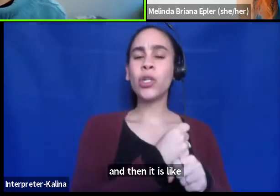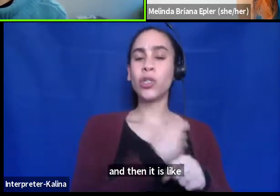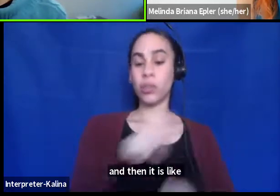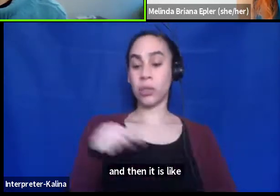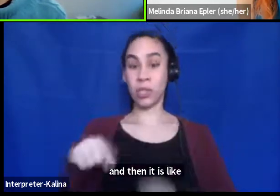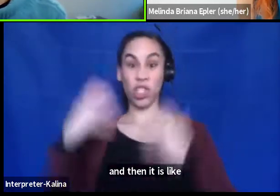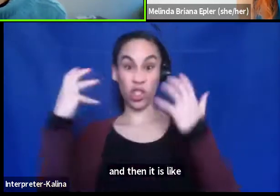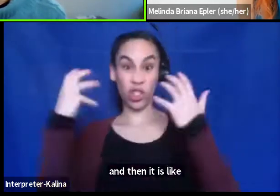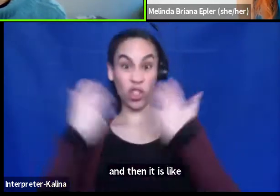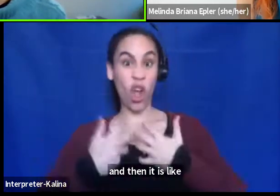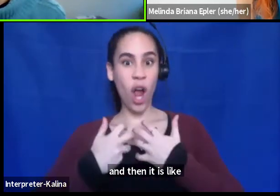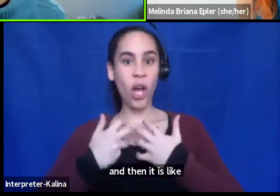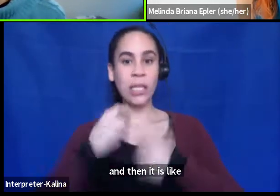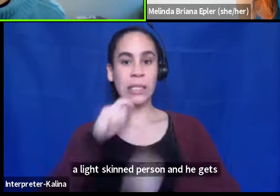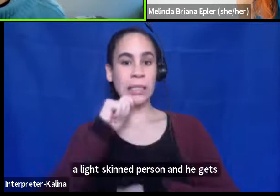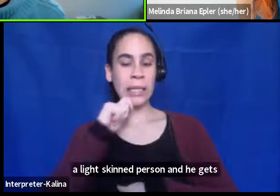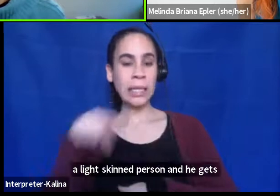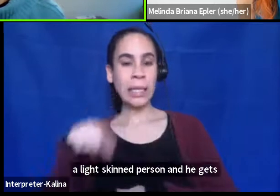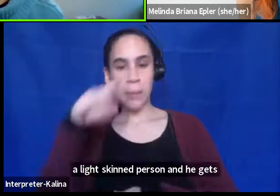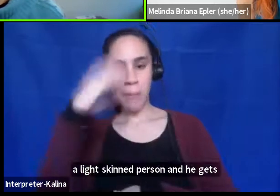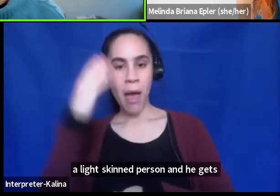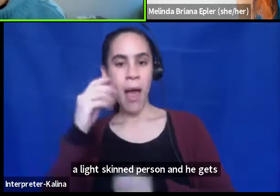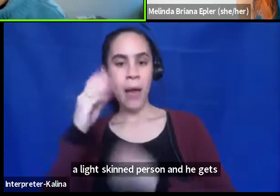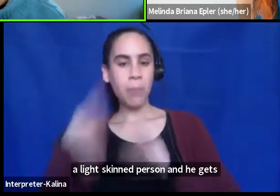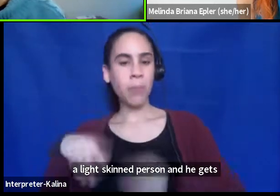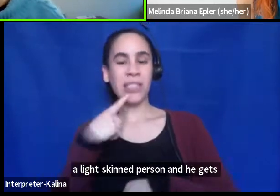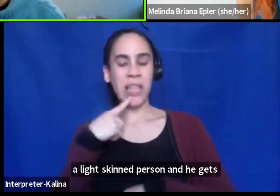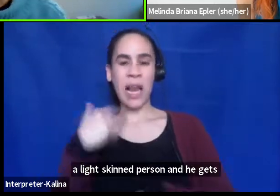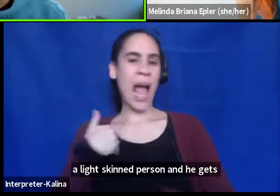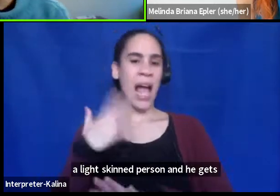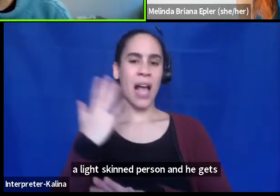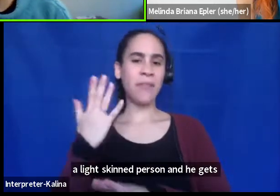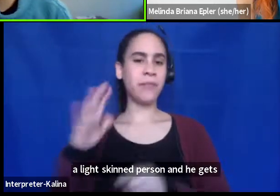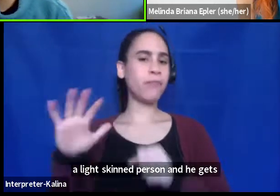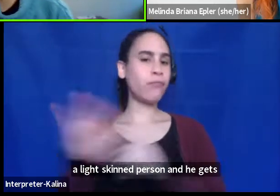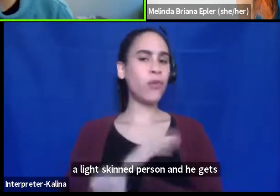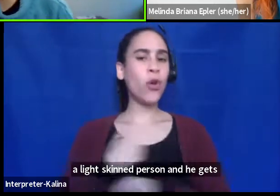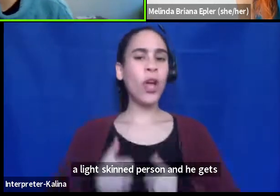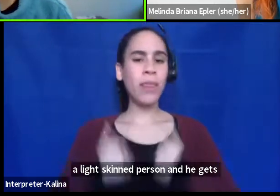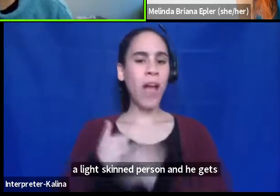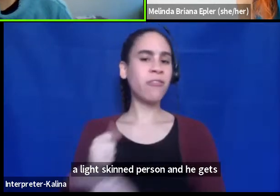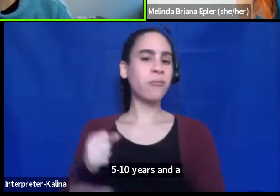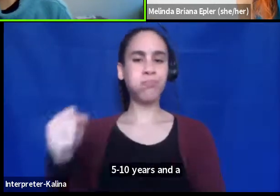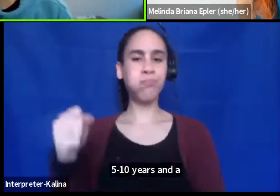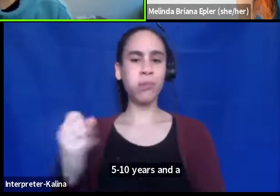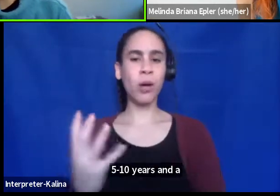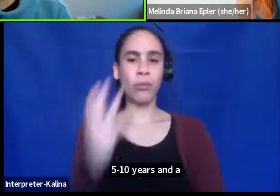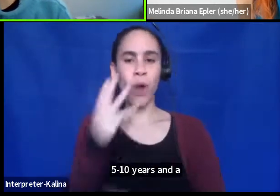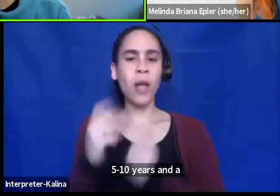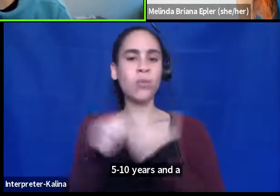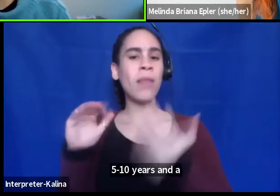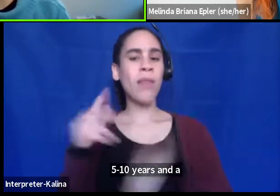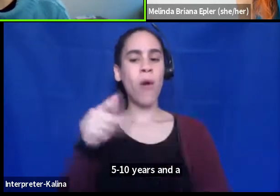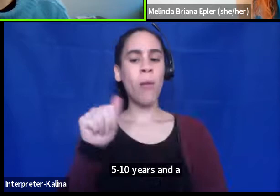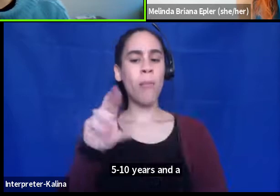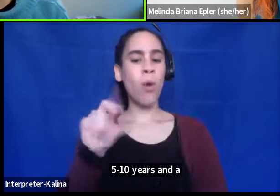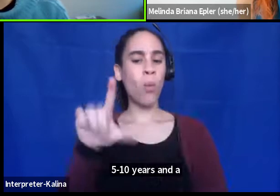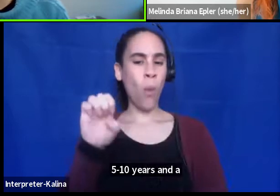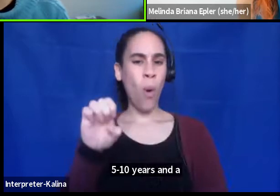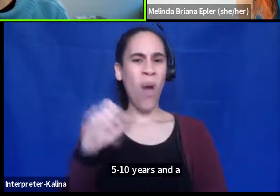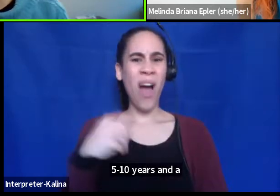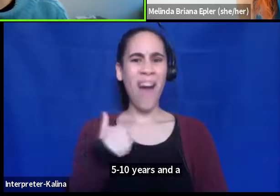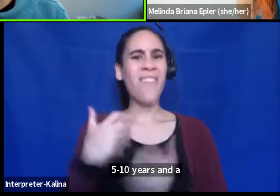gets, life without possibility of parole. And it's actually like, there's a lot of validity to that if you start looking